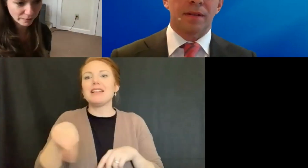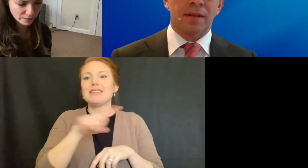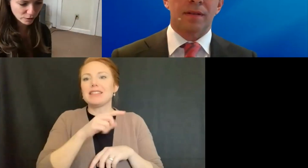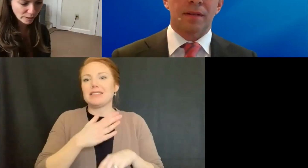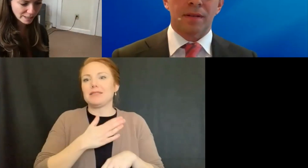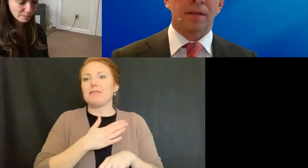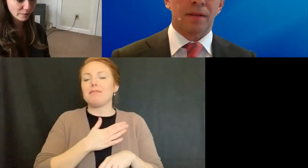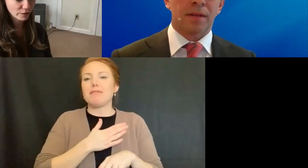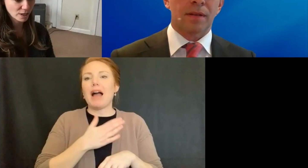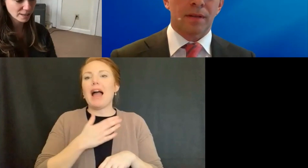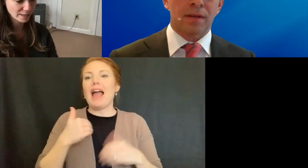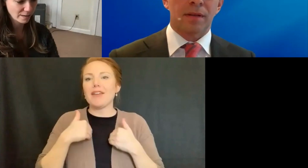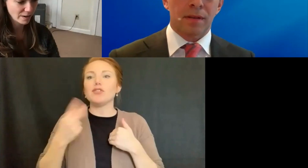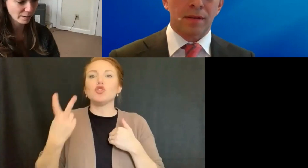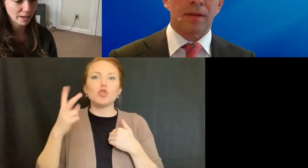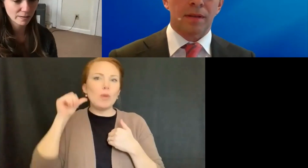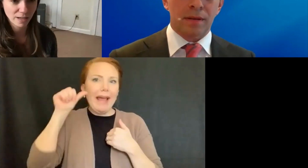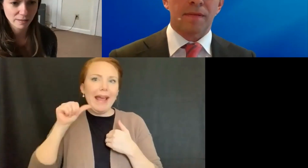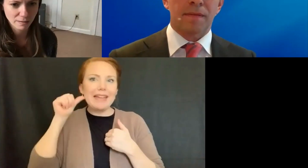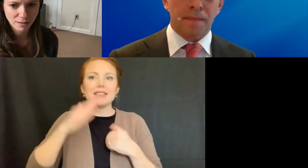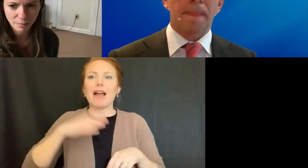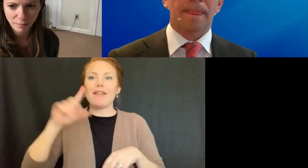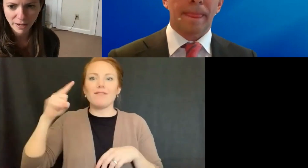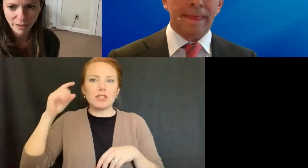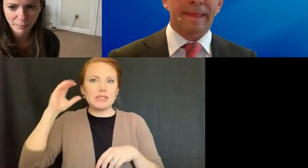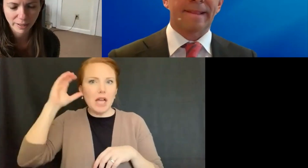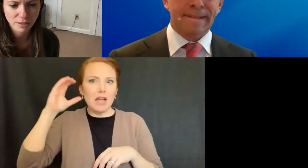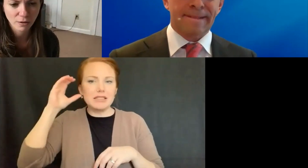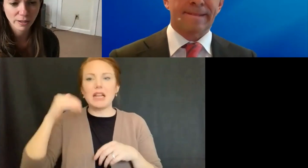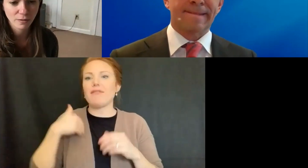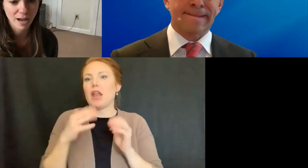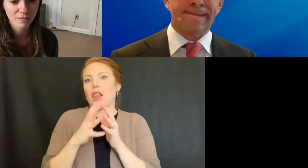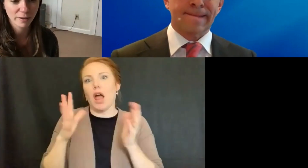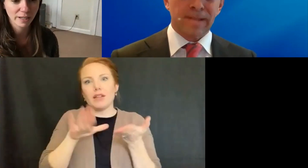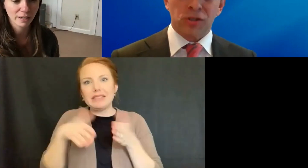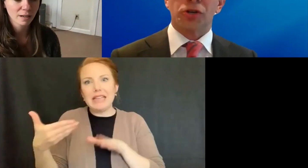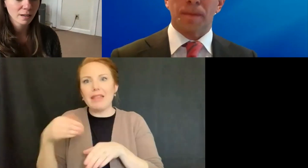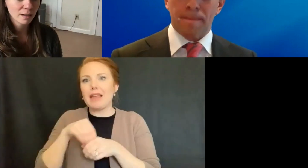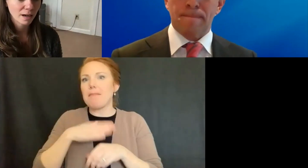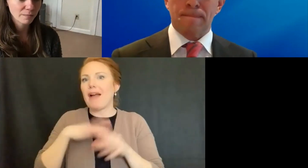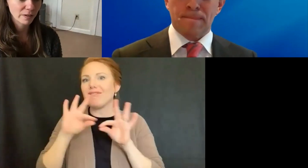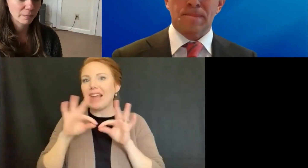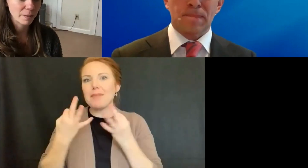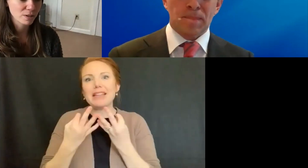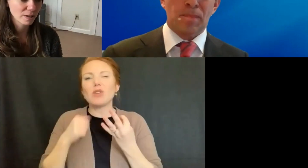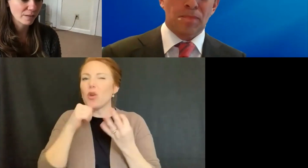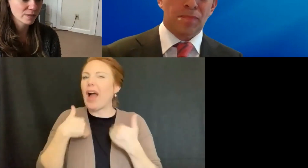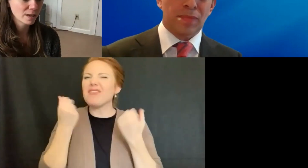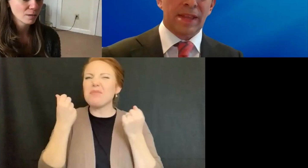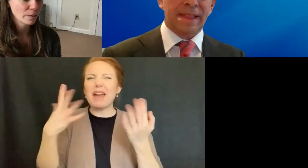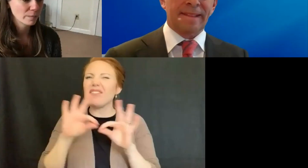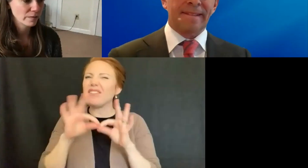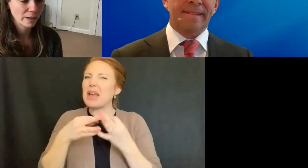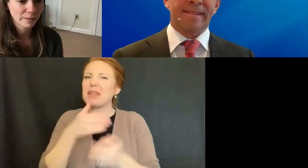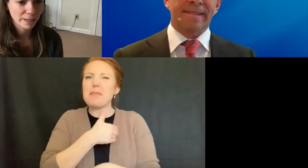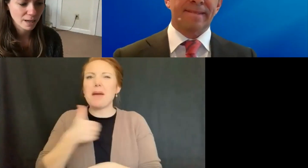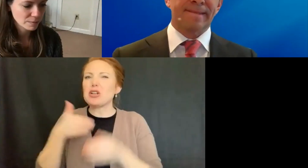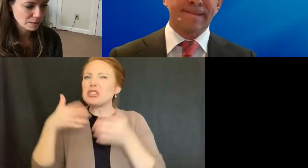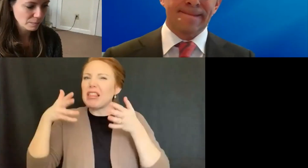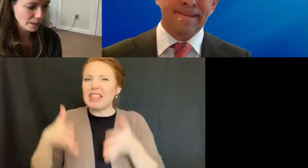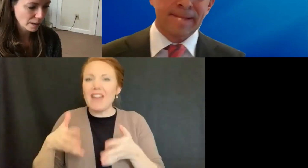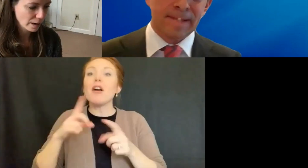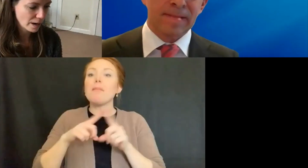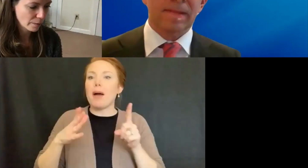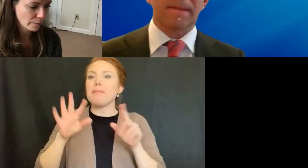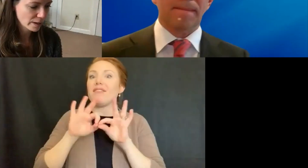aunts and my first cousin. I've had a lot of death in my family, so I don't have many family members left, but my family come